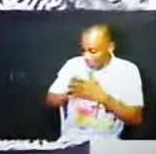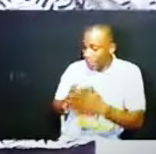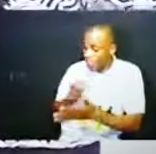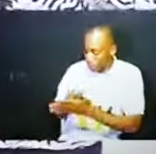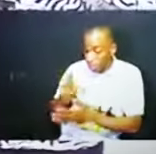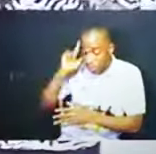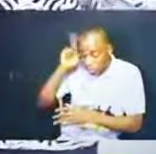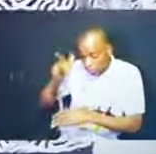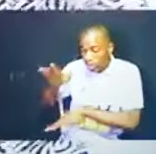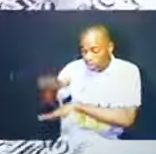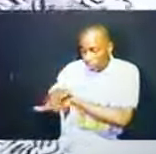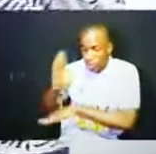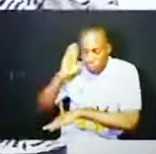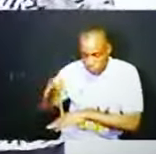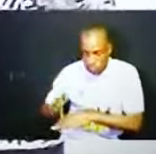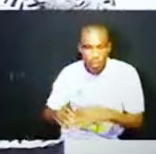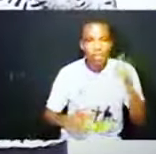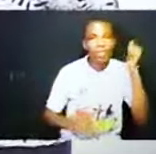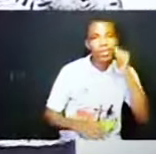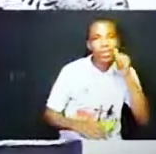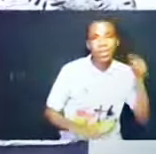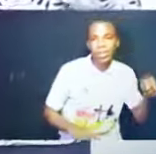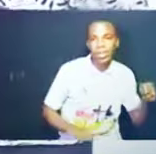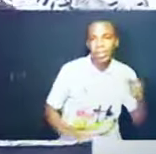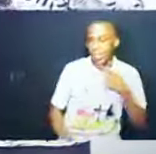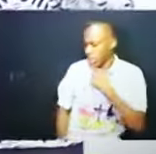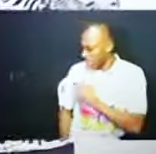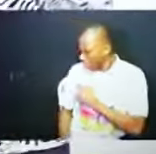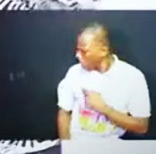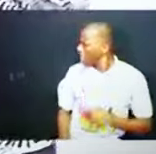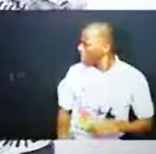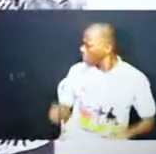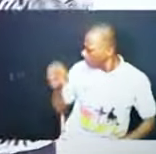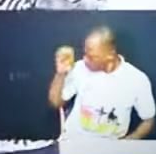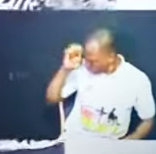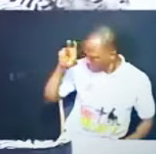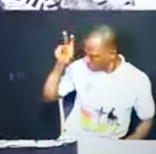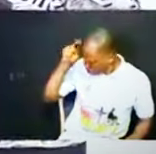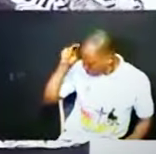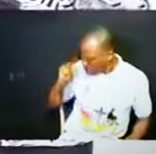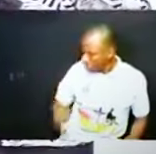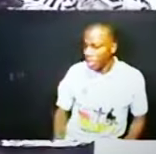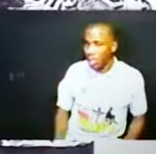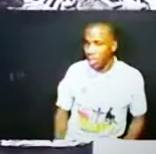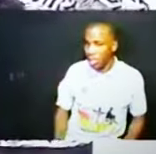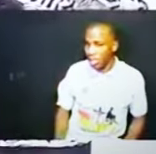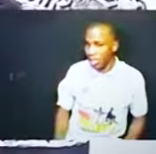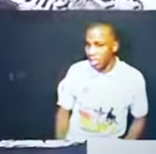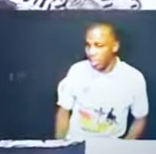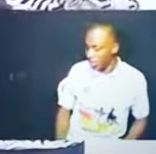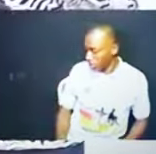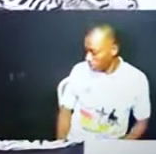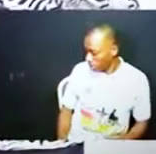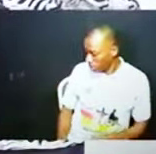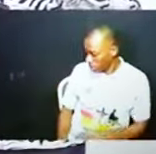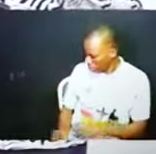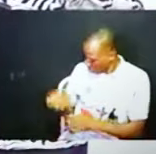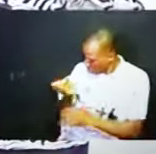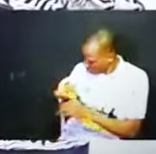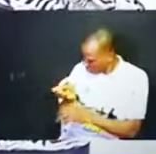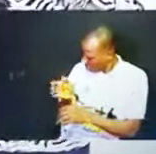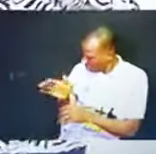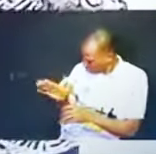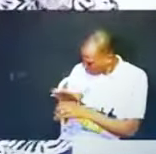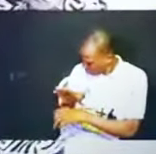car? Say, you be here and you merino. And no bar no car say, hey, bra Eric, be careful of these members. Ura,